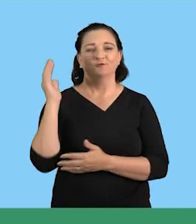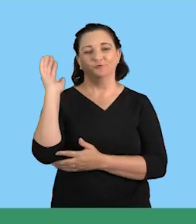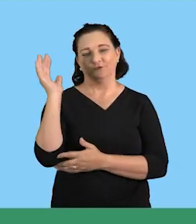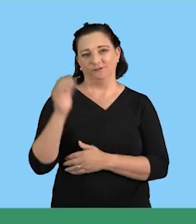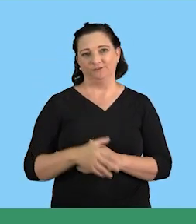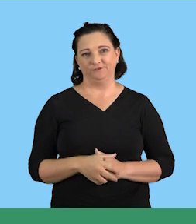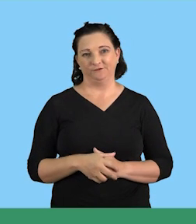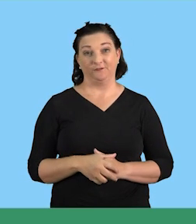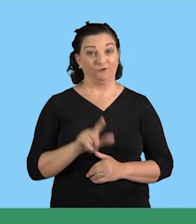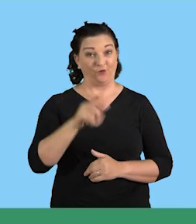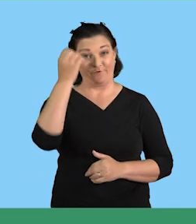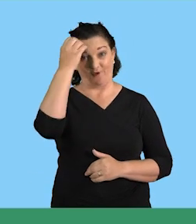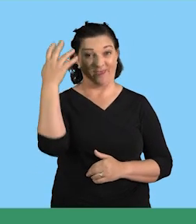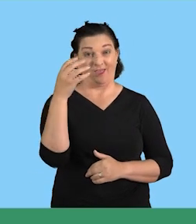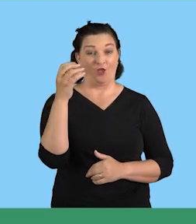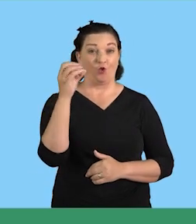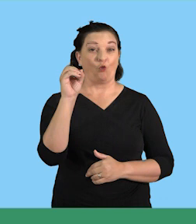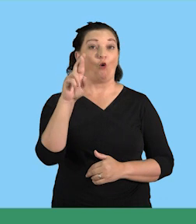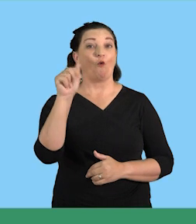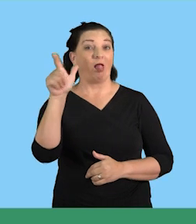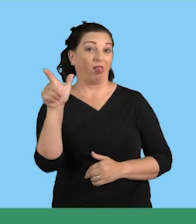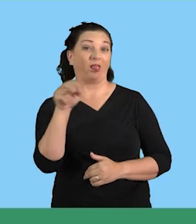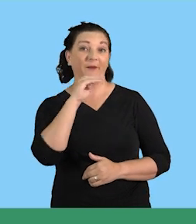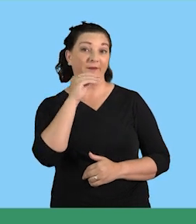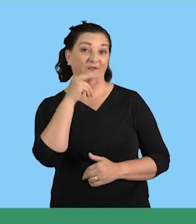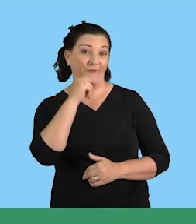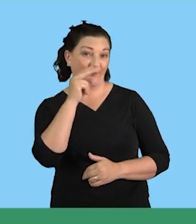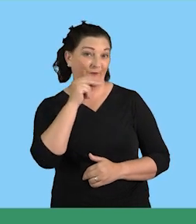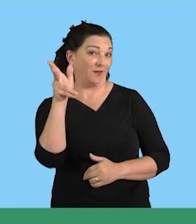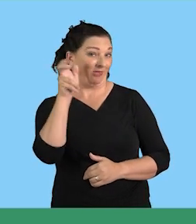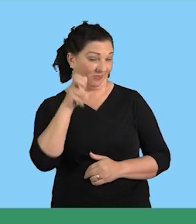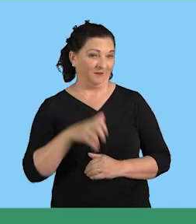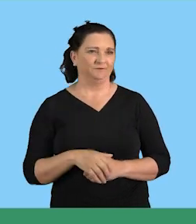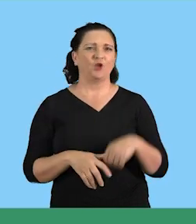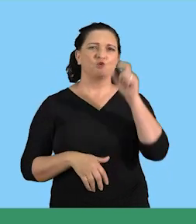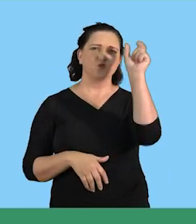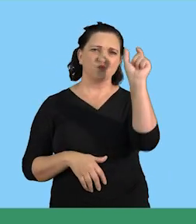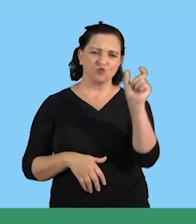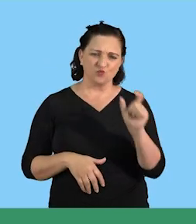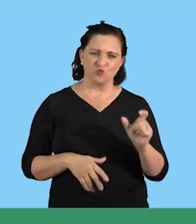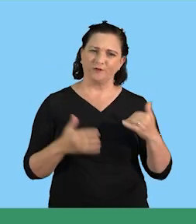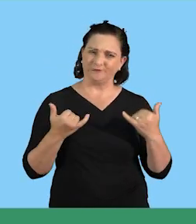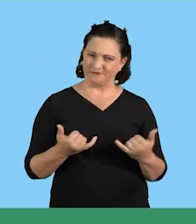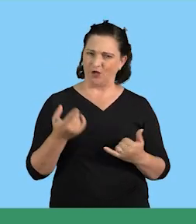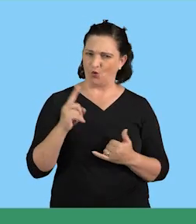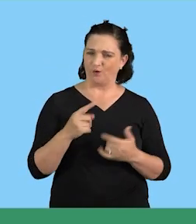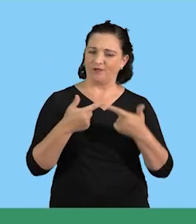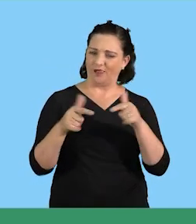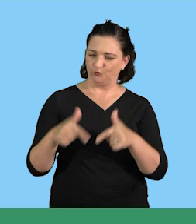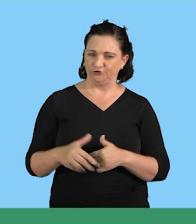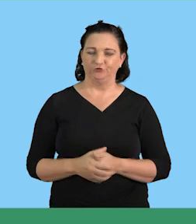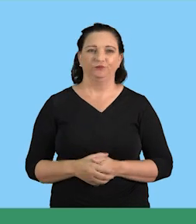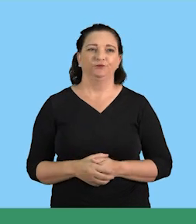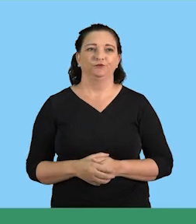Verbal presentation, don't forget that. So we've got our new words and language, or the new words that we'll be learning in